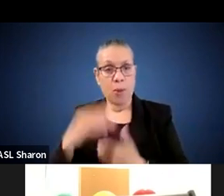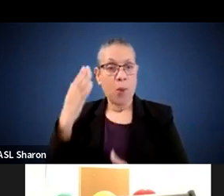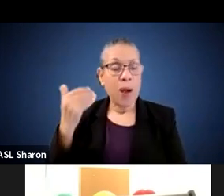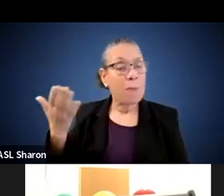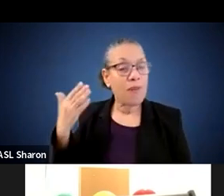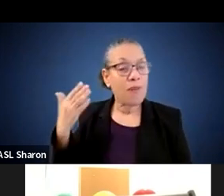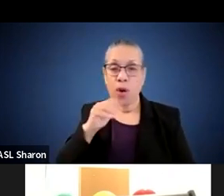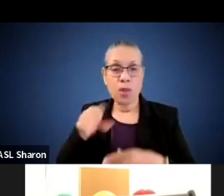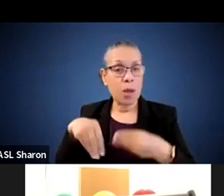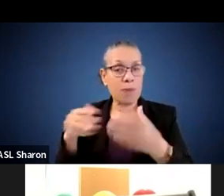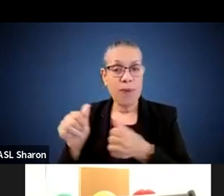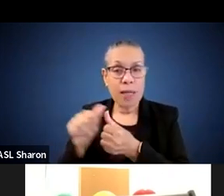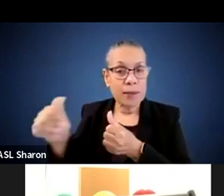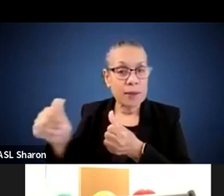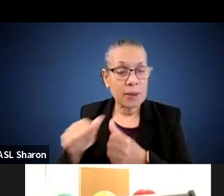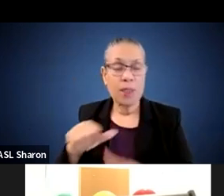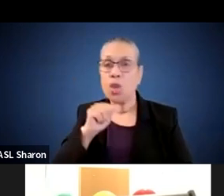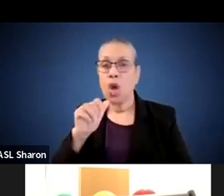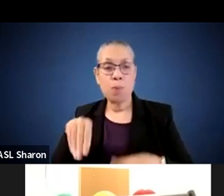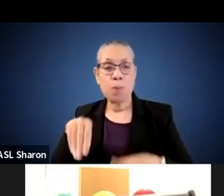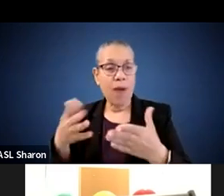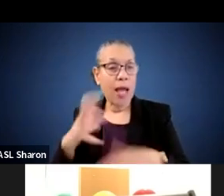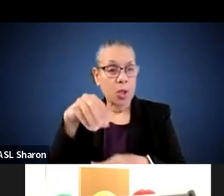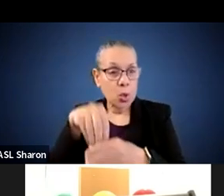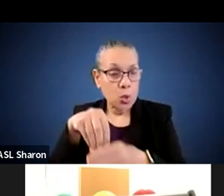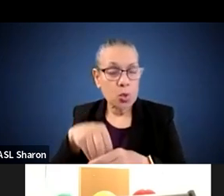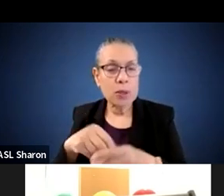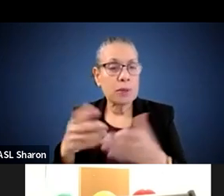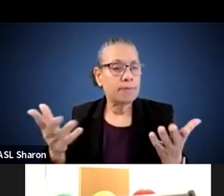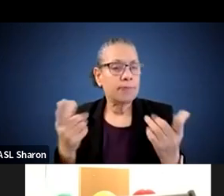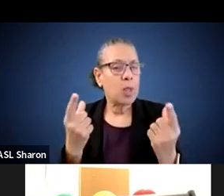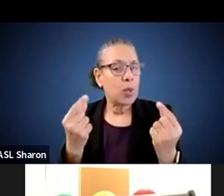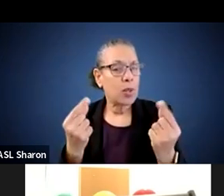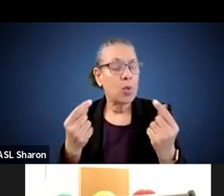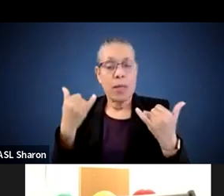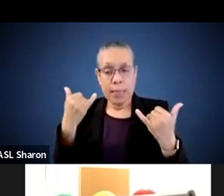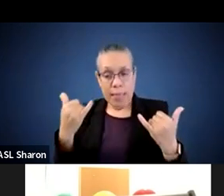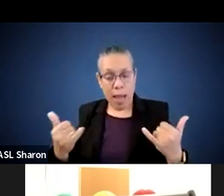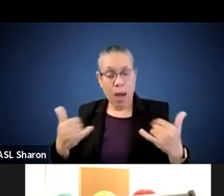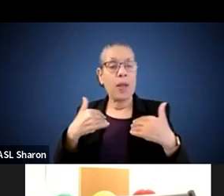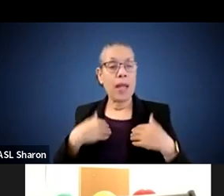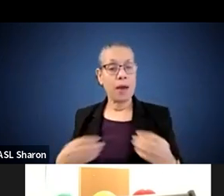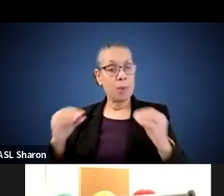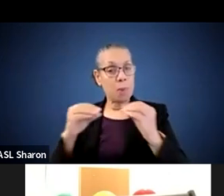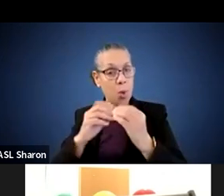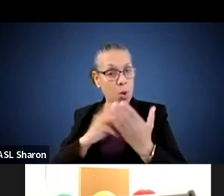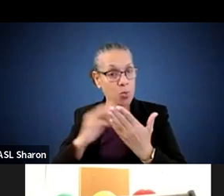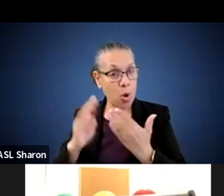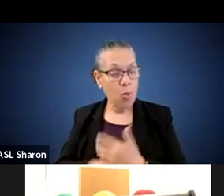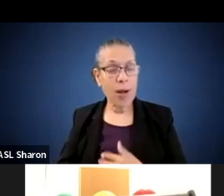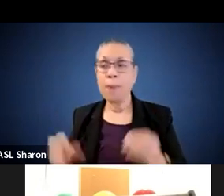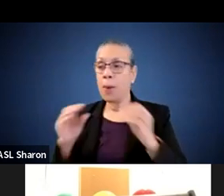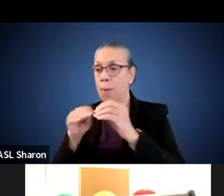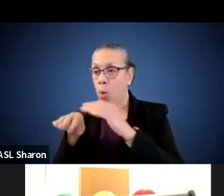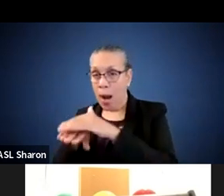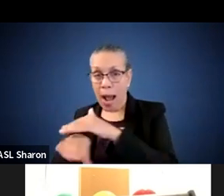transportation or we didn't provide access that type of thing so what are we going to do since we have different program and different access this year